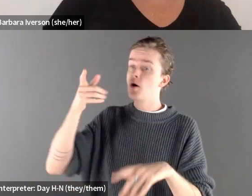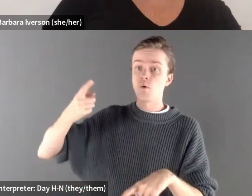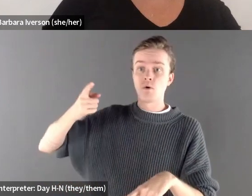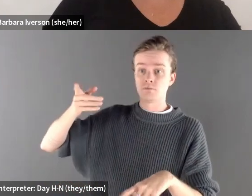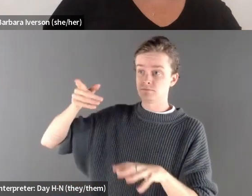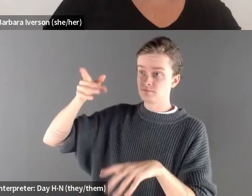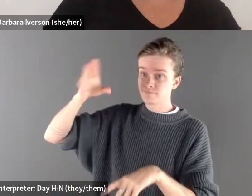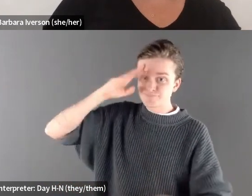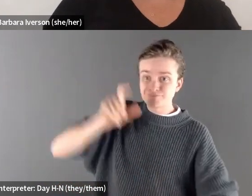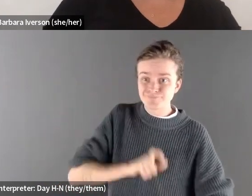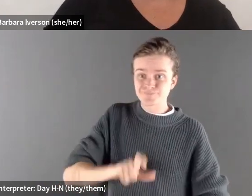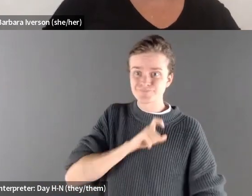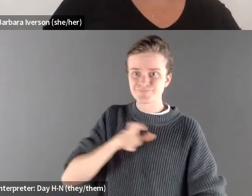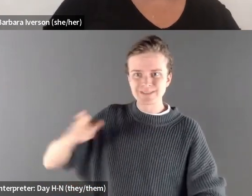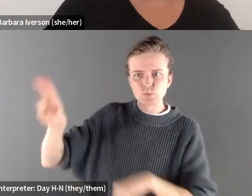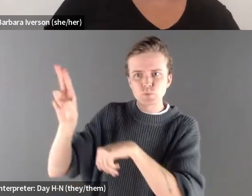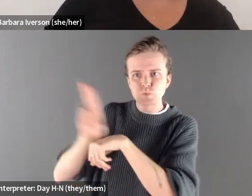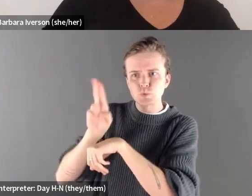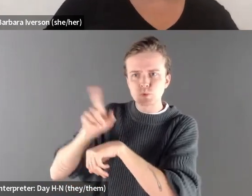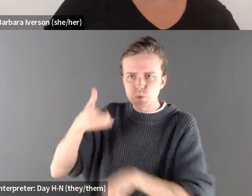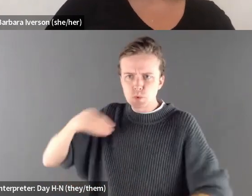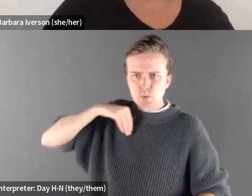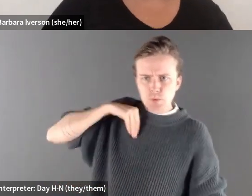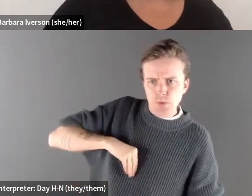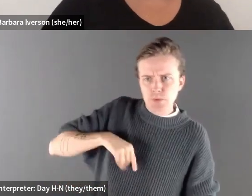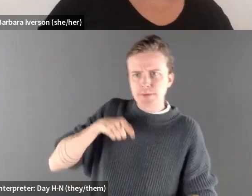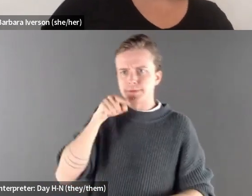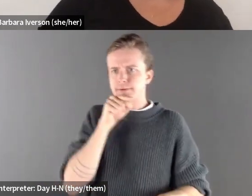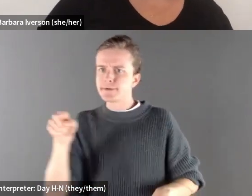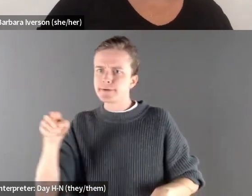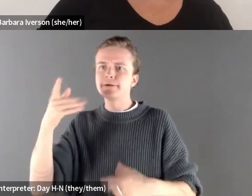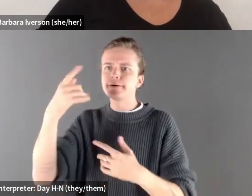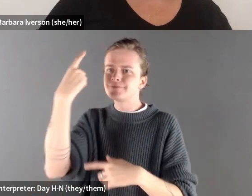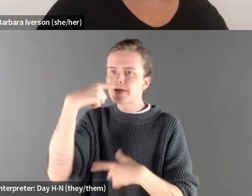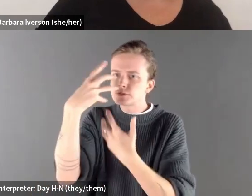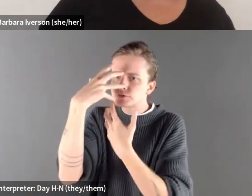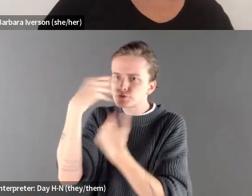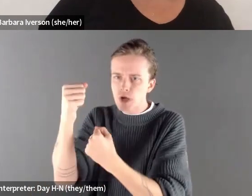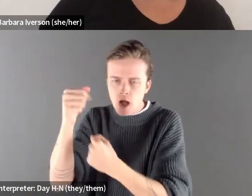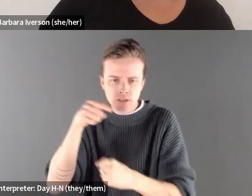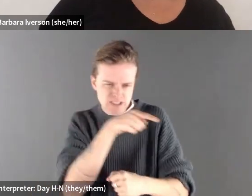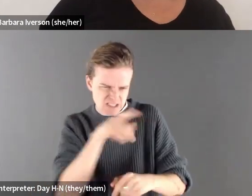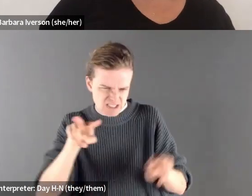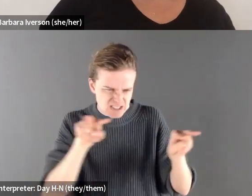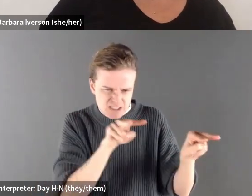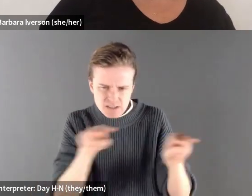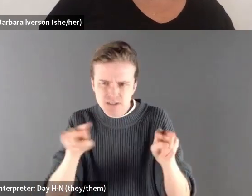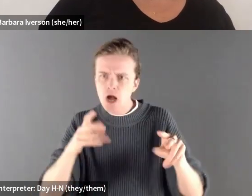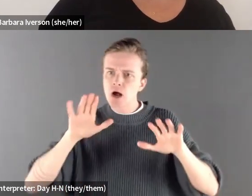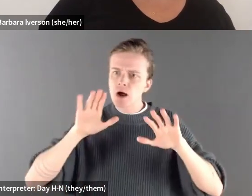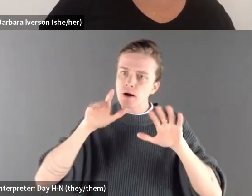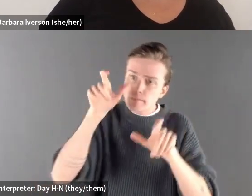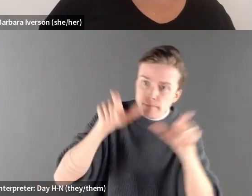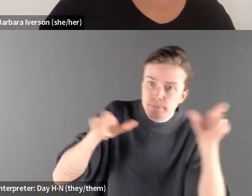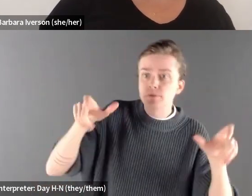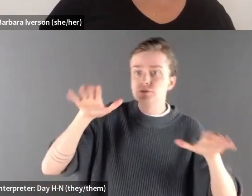in gun violence. Now, we all know that the issue of gun violence is one that's sort of